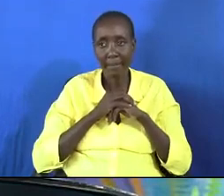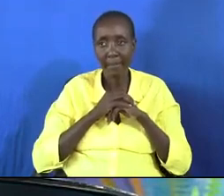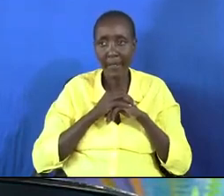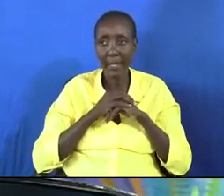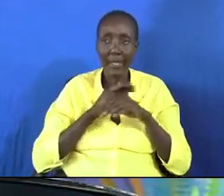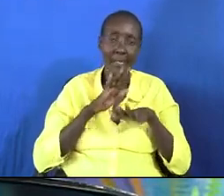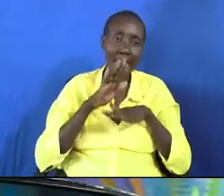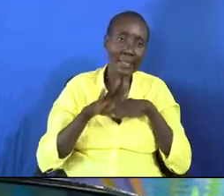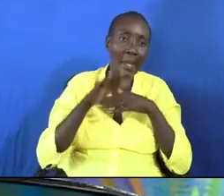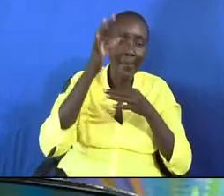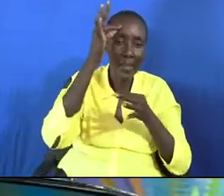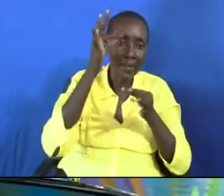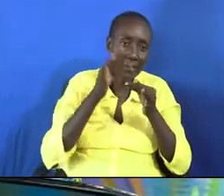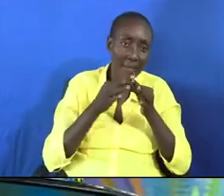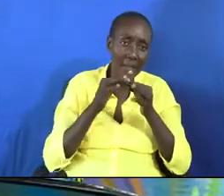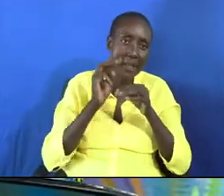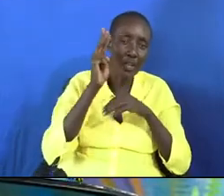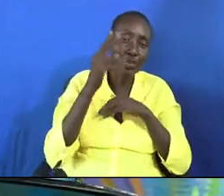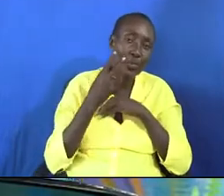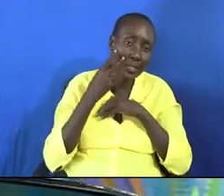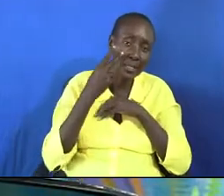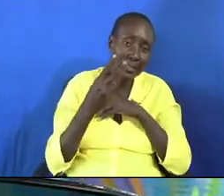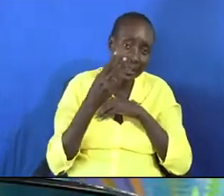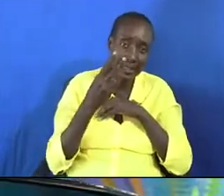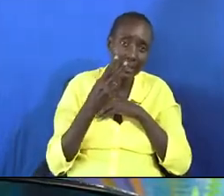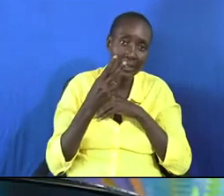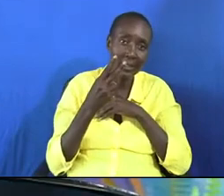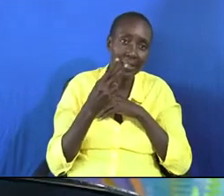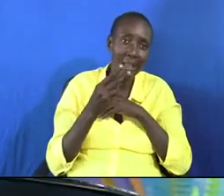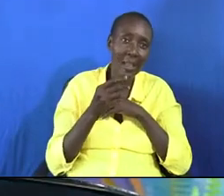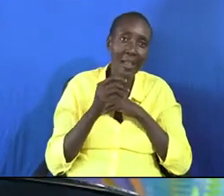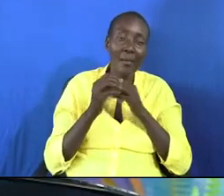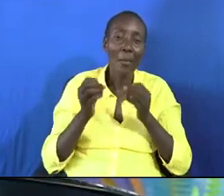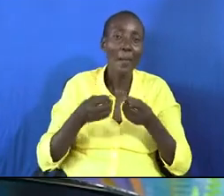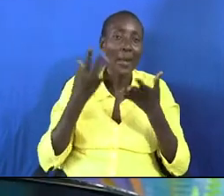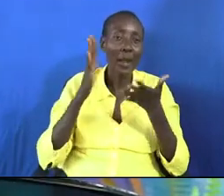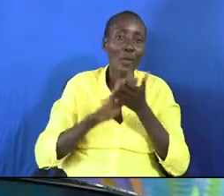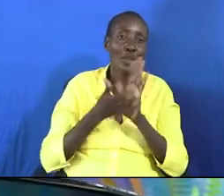step out by faith, and you will see wonders without warning.